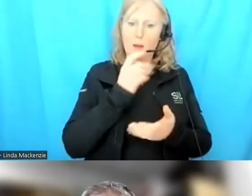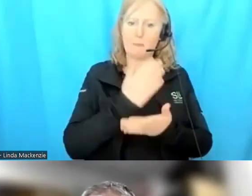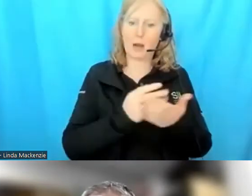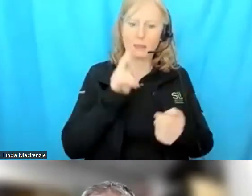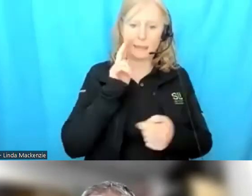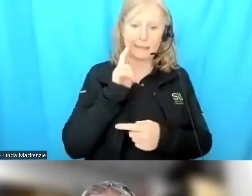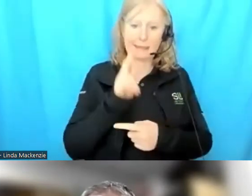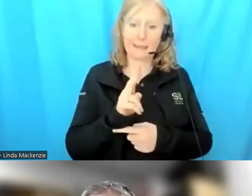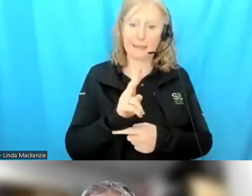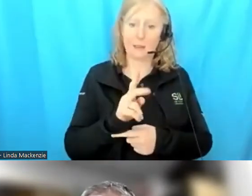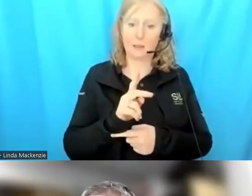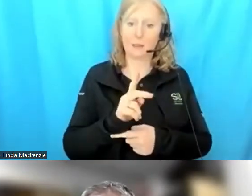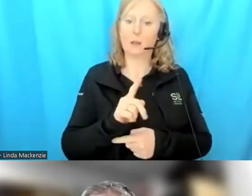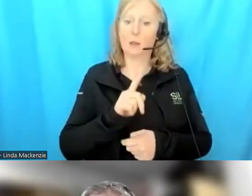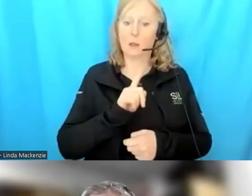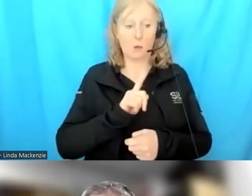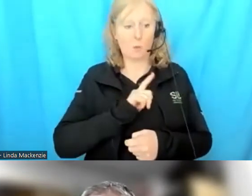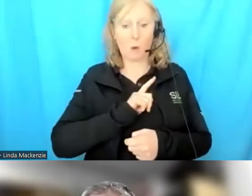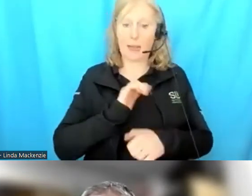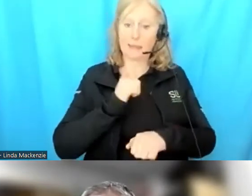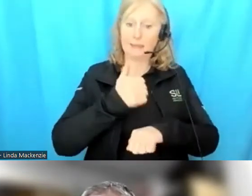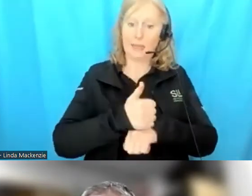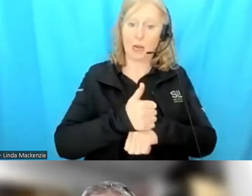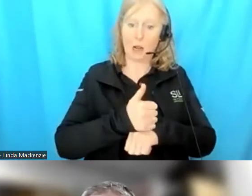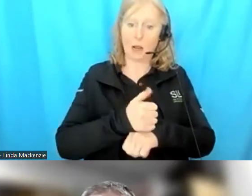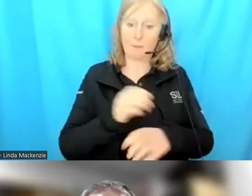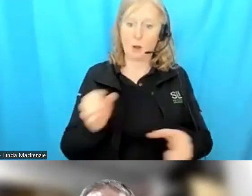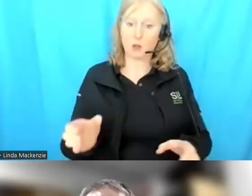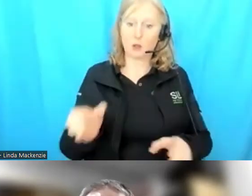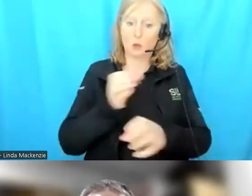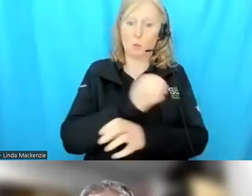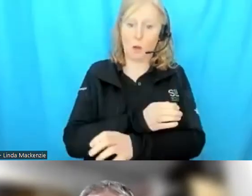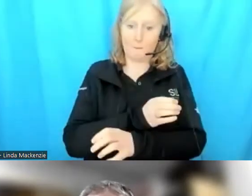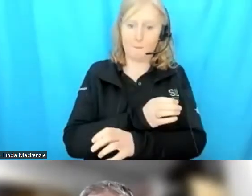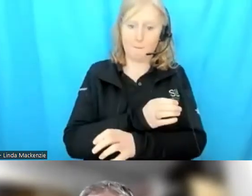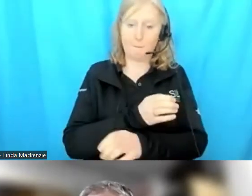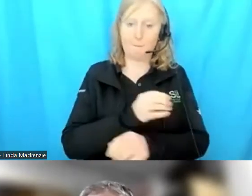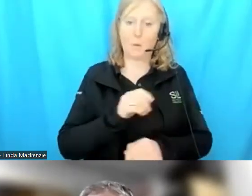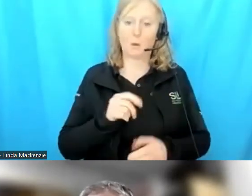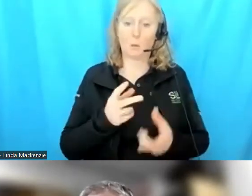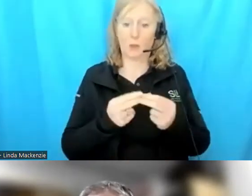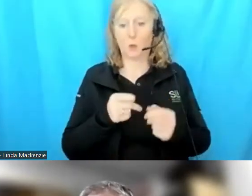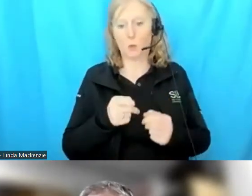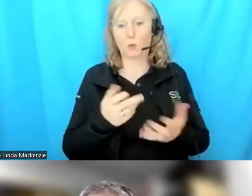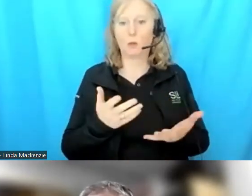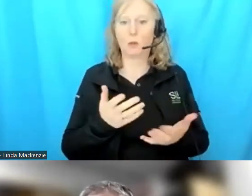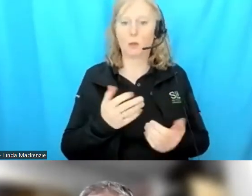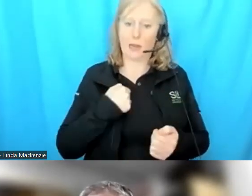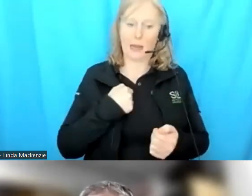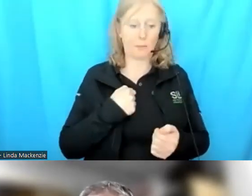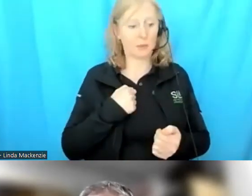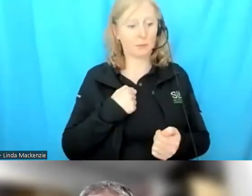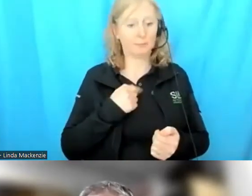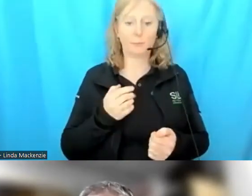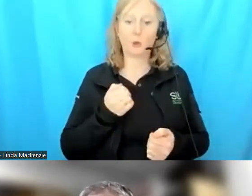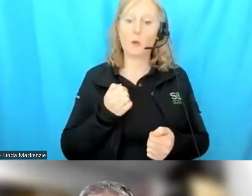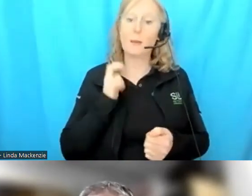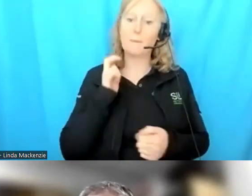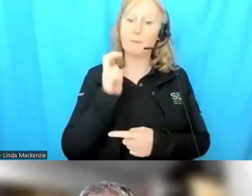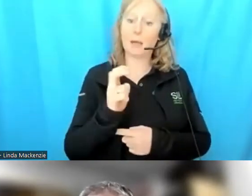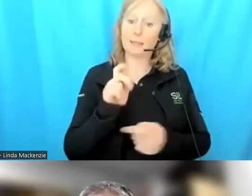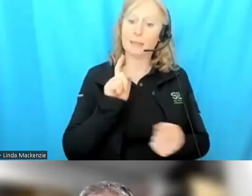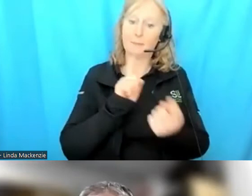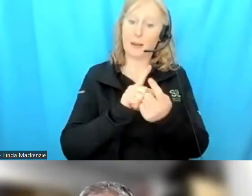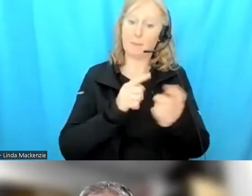event came about. And basically, I was getting on a bus to go and meet my mum, and